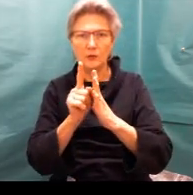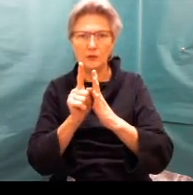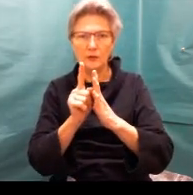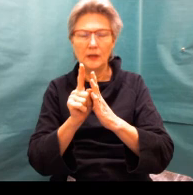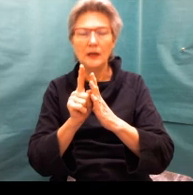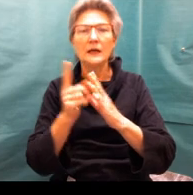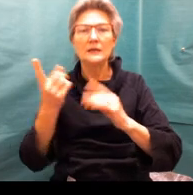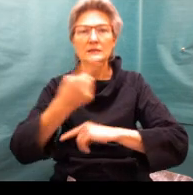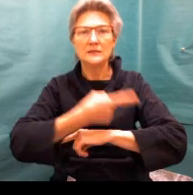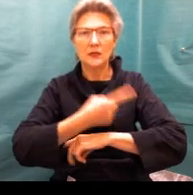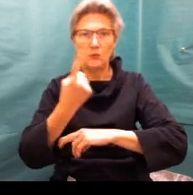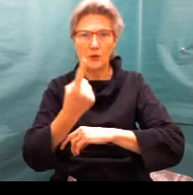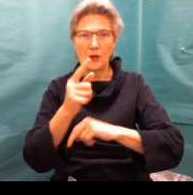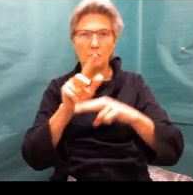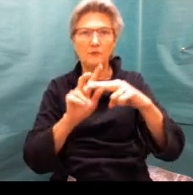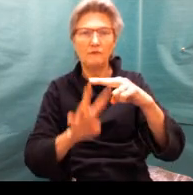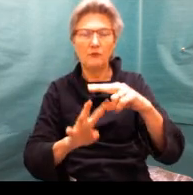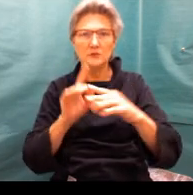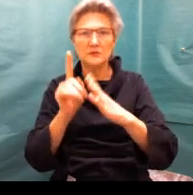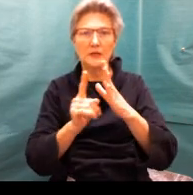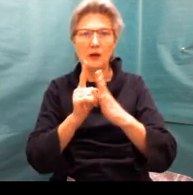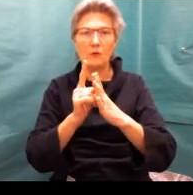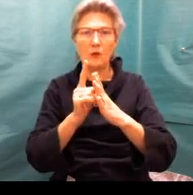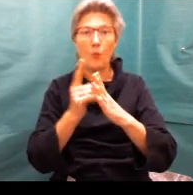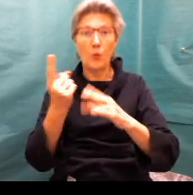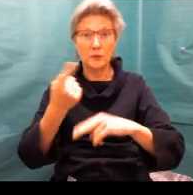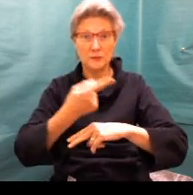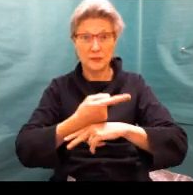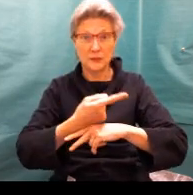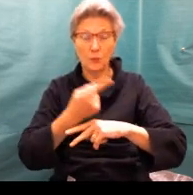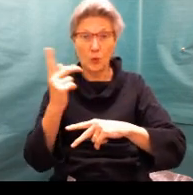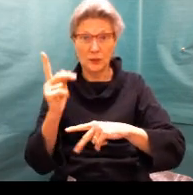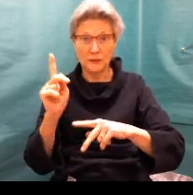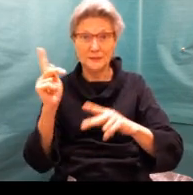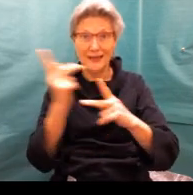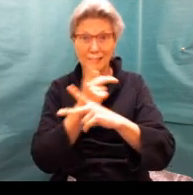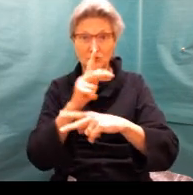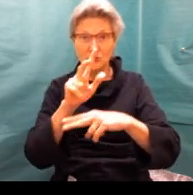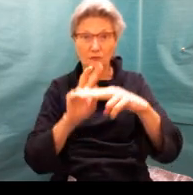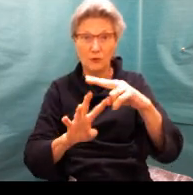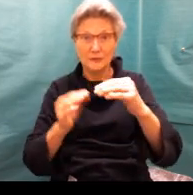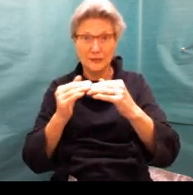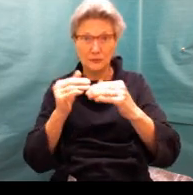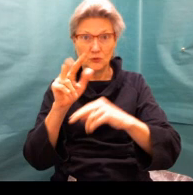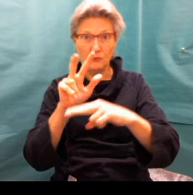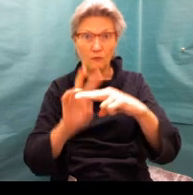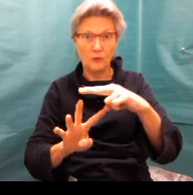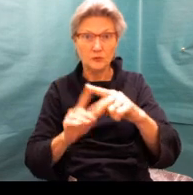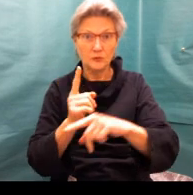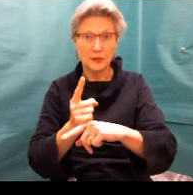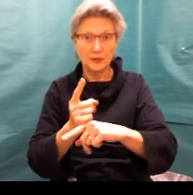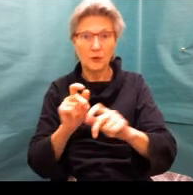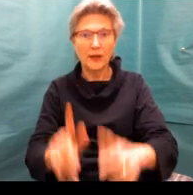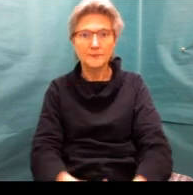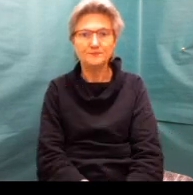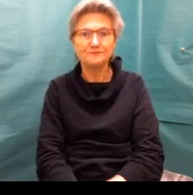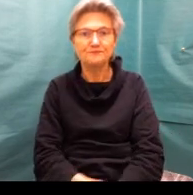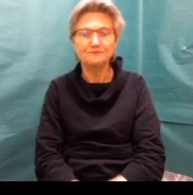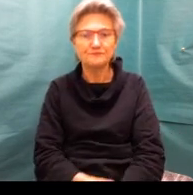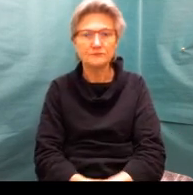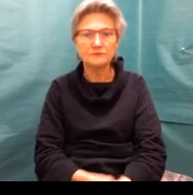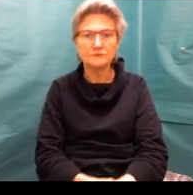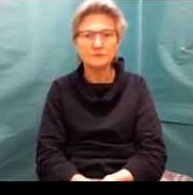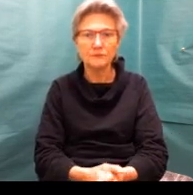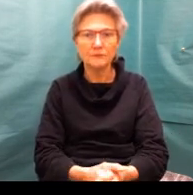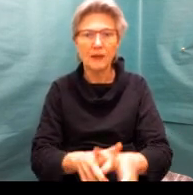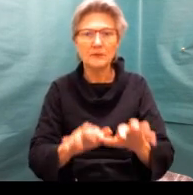he did 3/4 of an hour. So 1 times 3/4 is 3/4. So I'm going to just